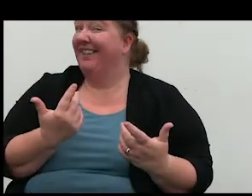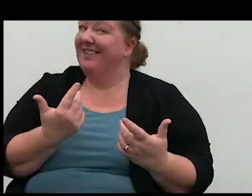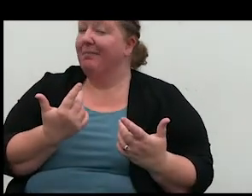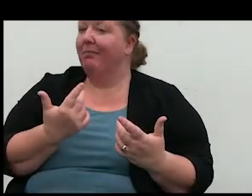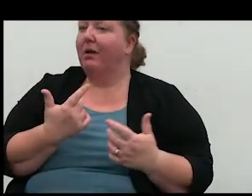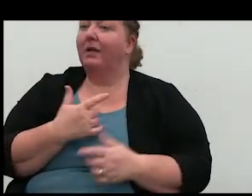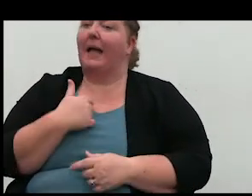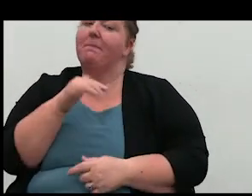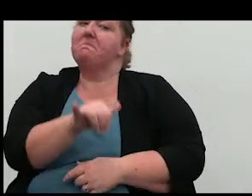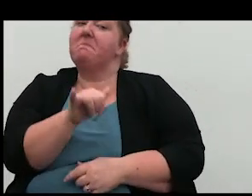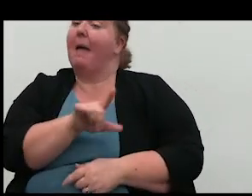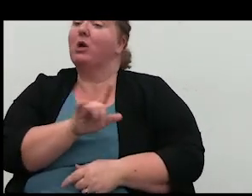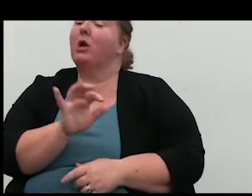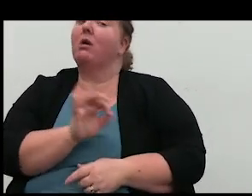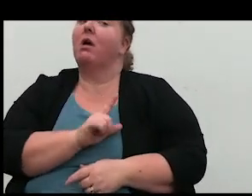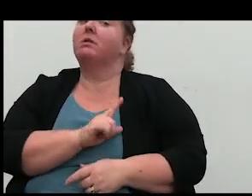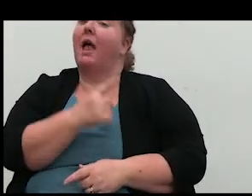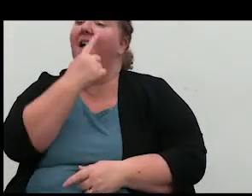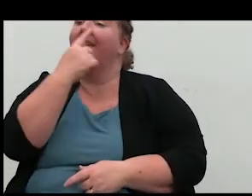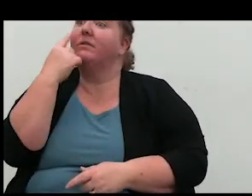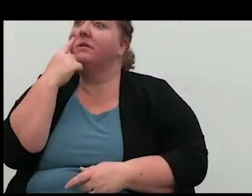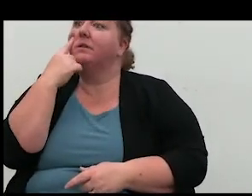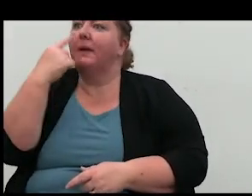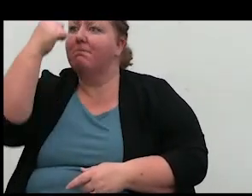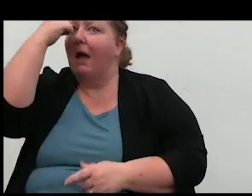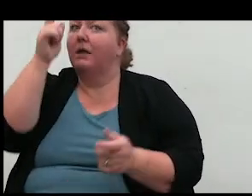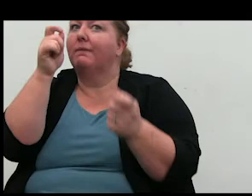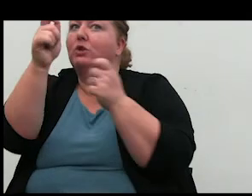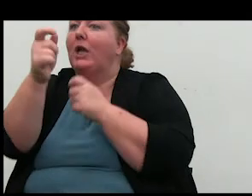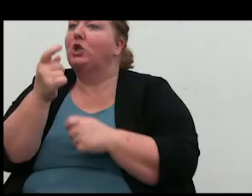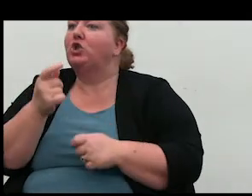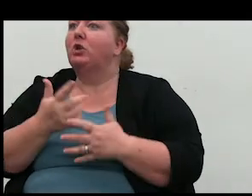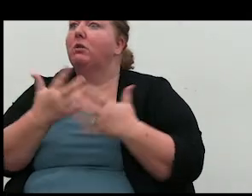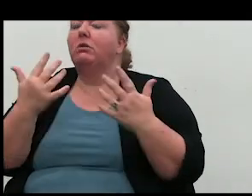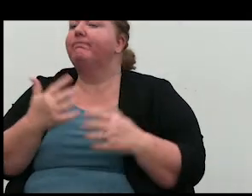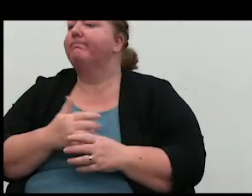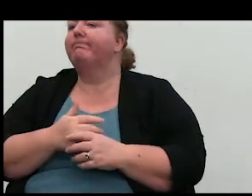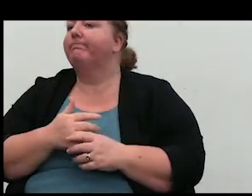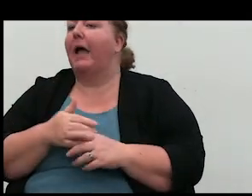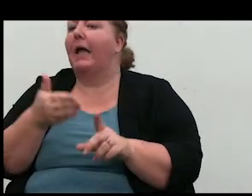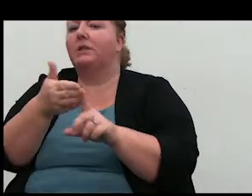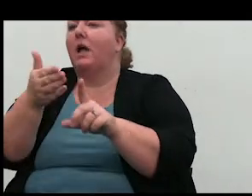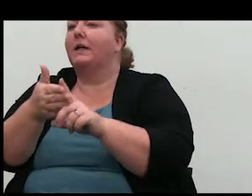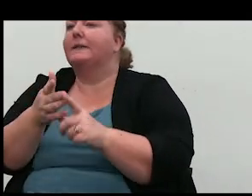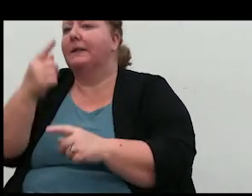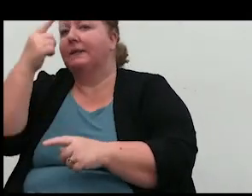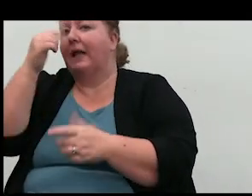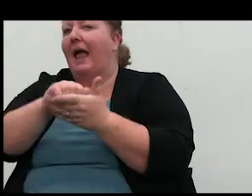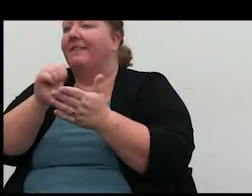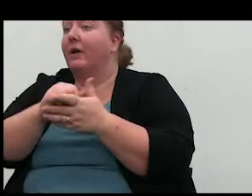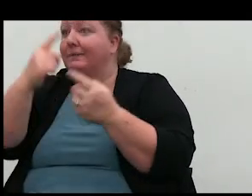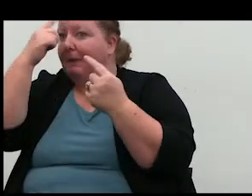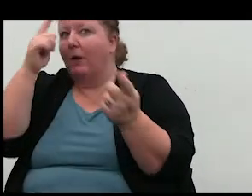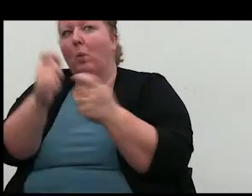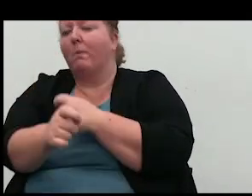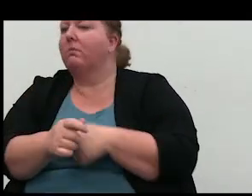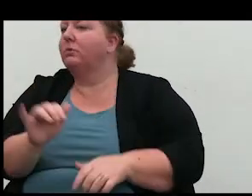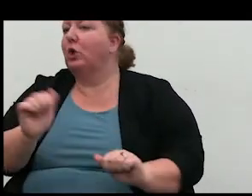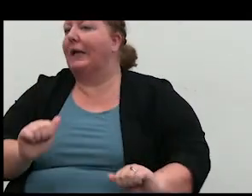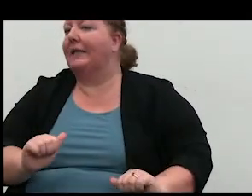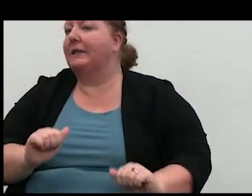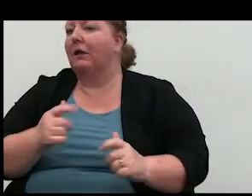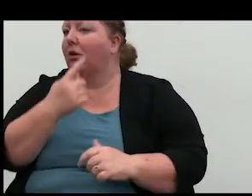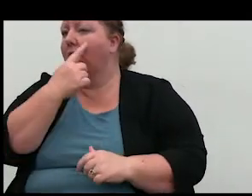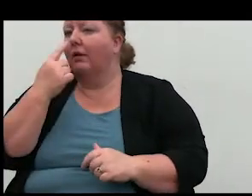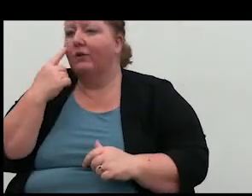nobody's found any evidence yet that people's minds have changed very much by targeted adverts. The thing